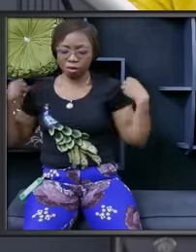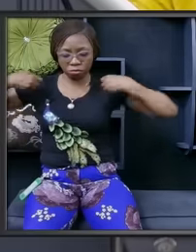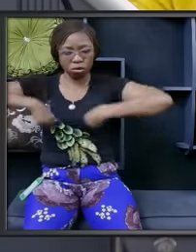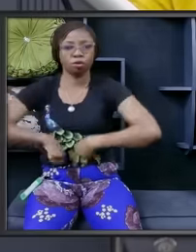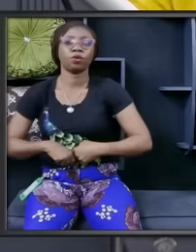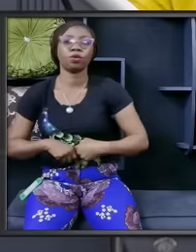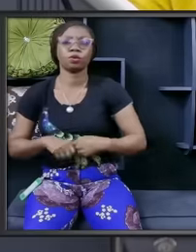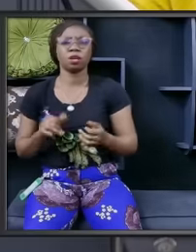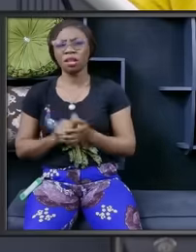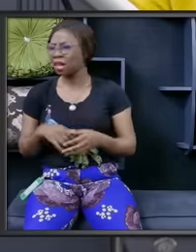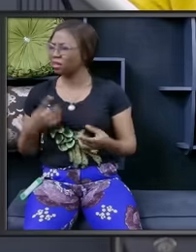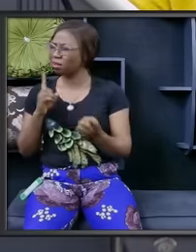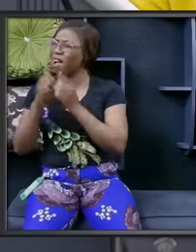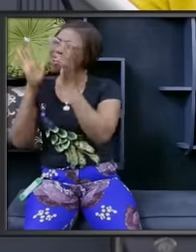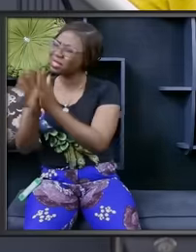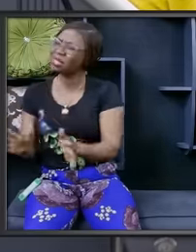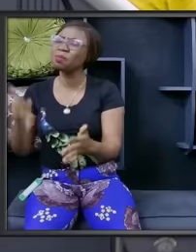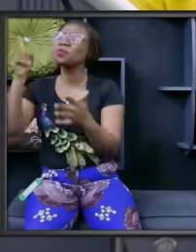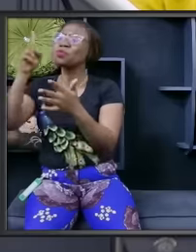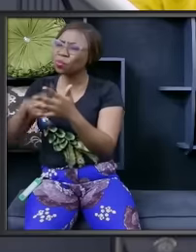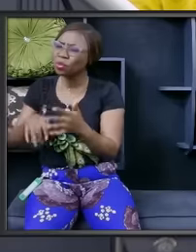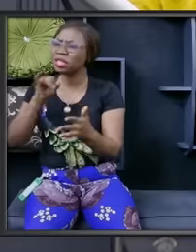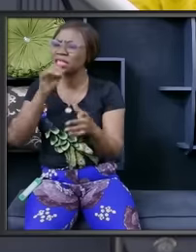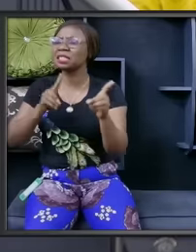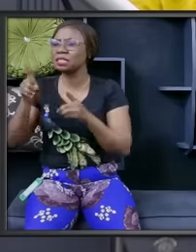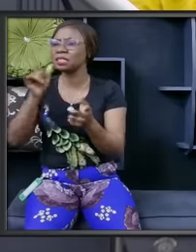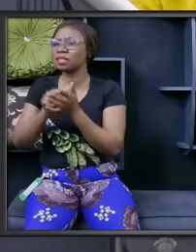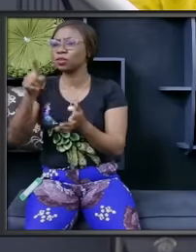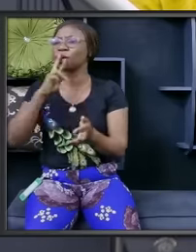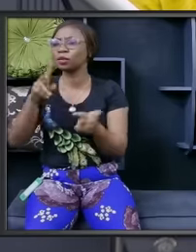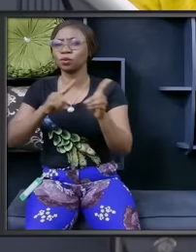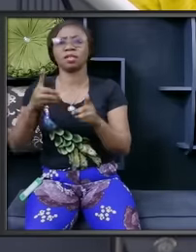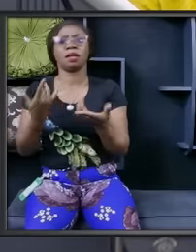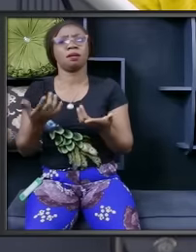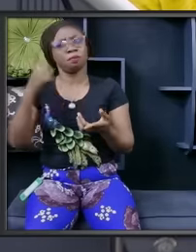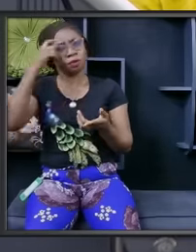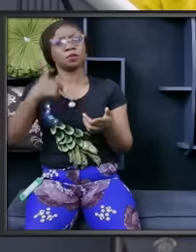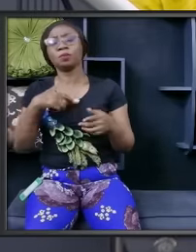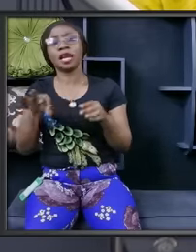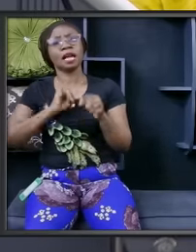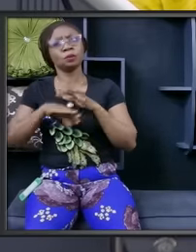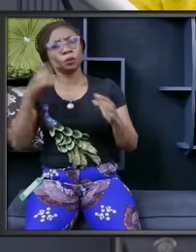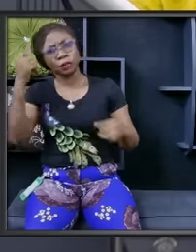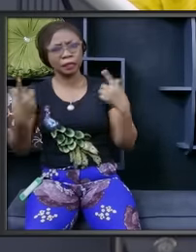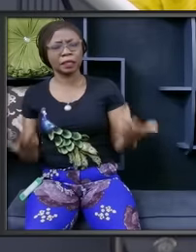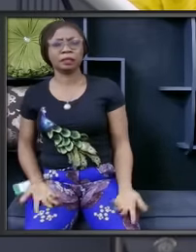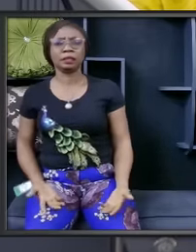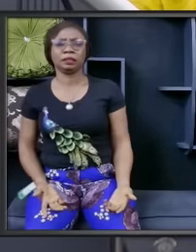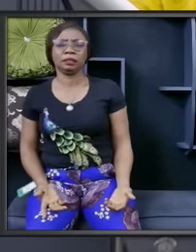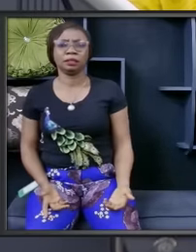Now Eleche can they ask him, what him be this way you they do? Because me I don't understand.